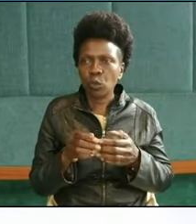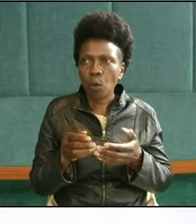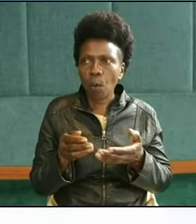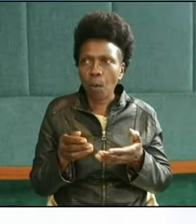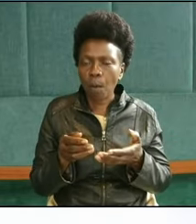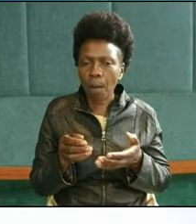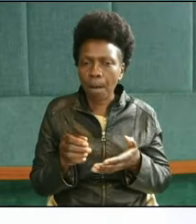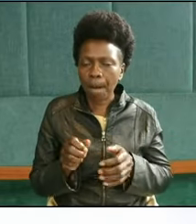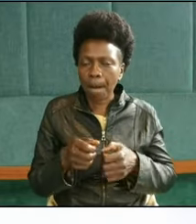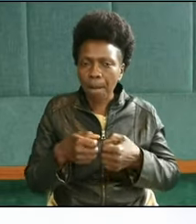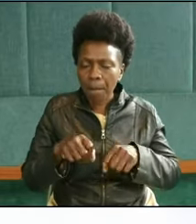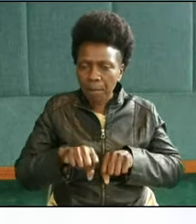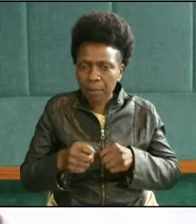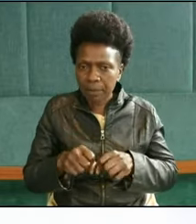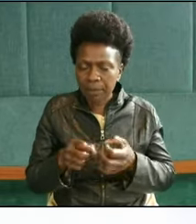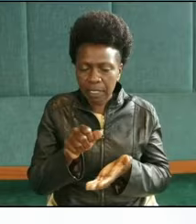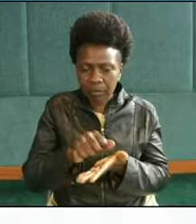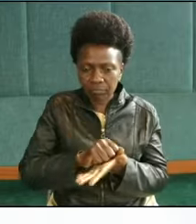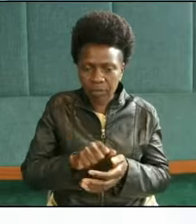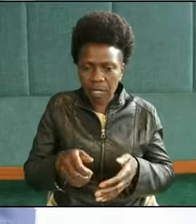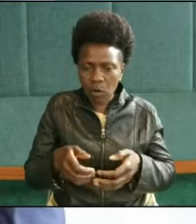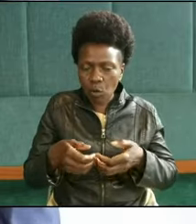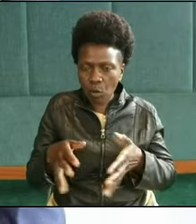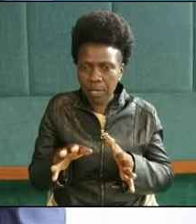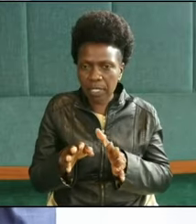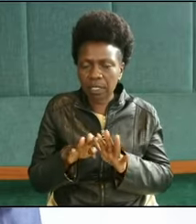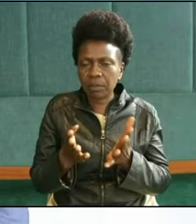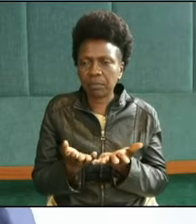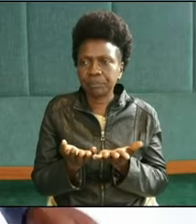break the seals and open the scroll?